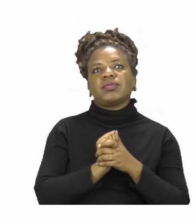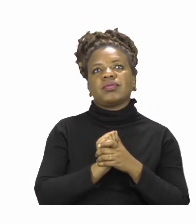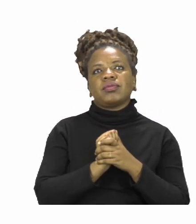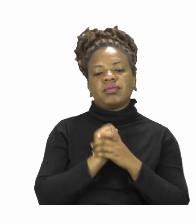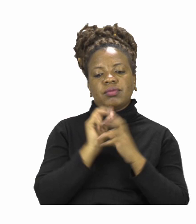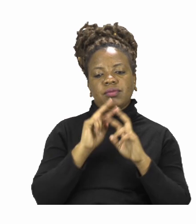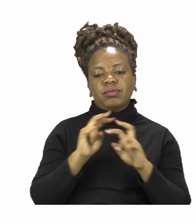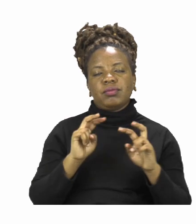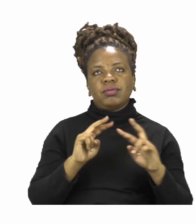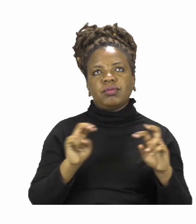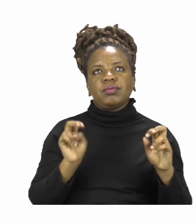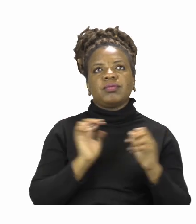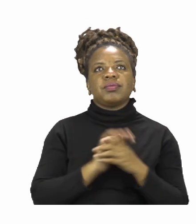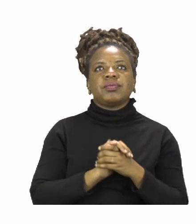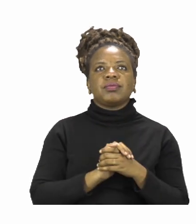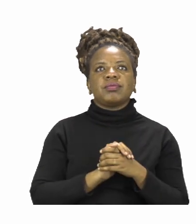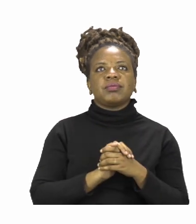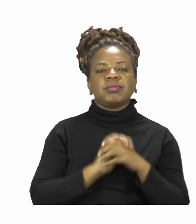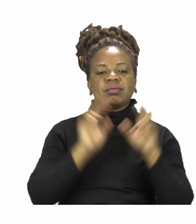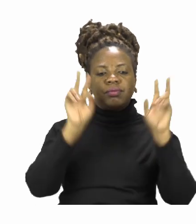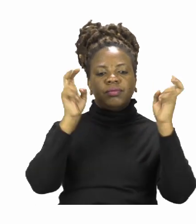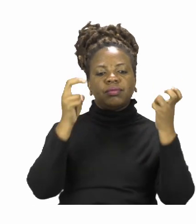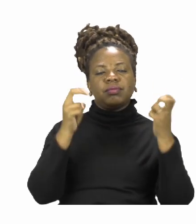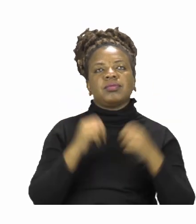We will begin at the heading.